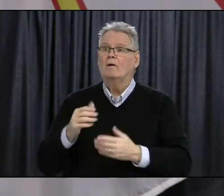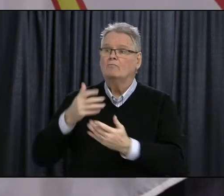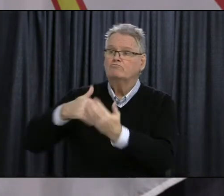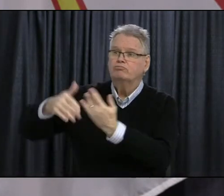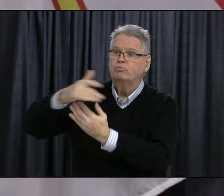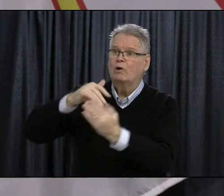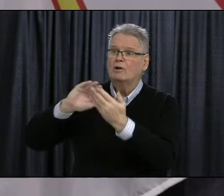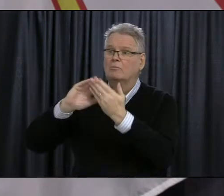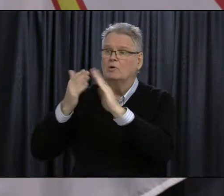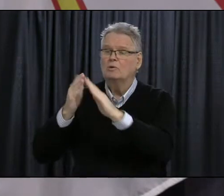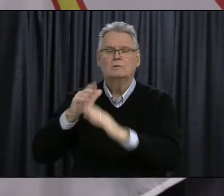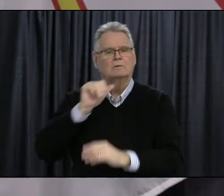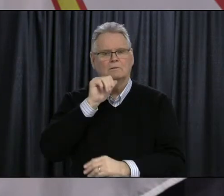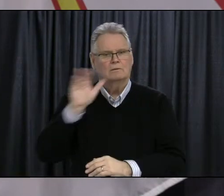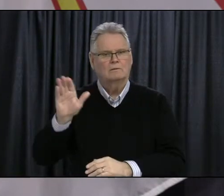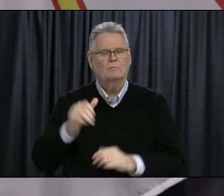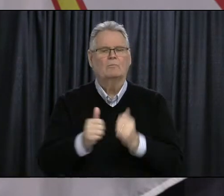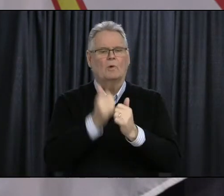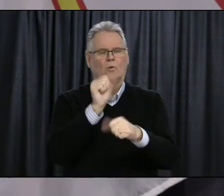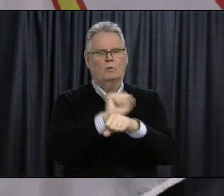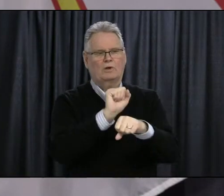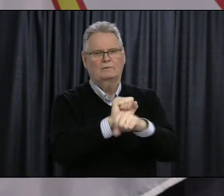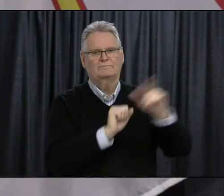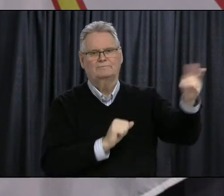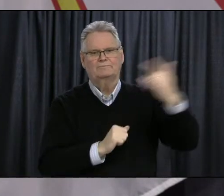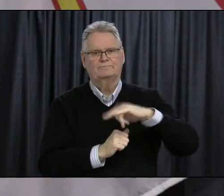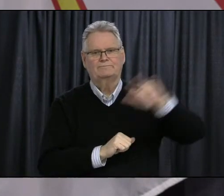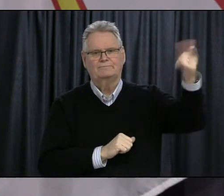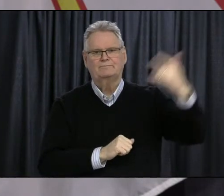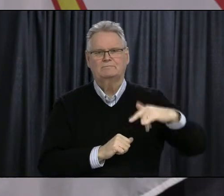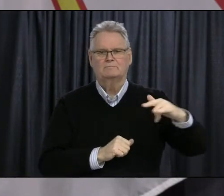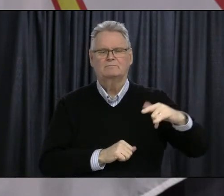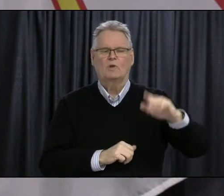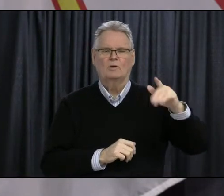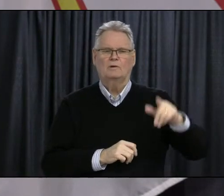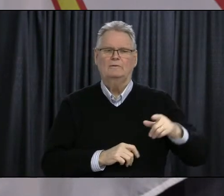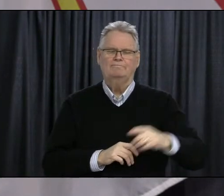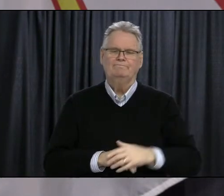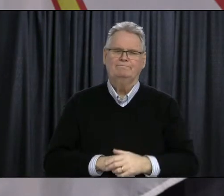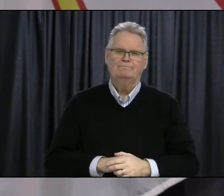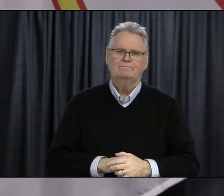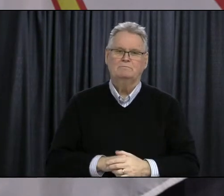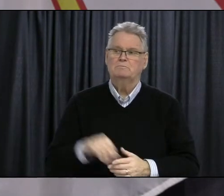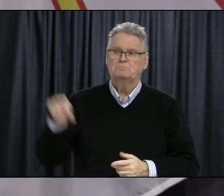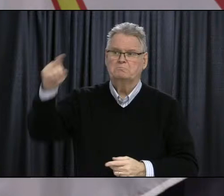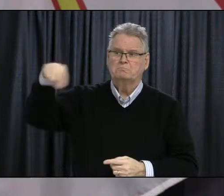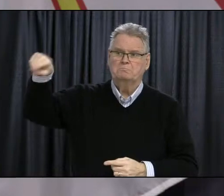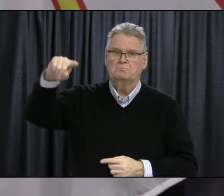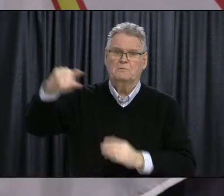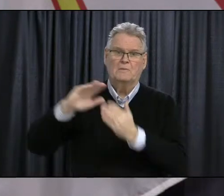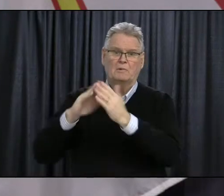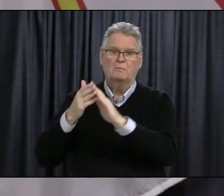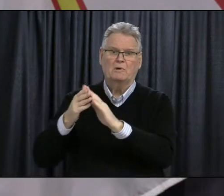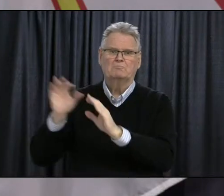to the community in general, and so the risk, with regard to the border is low as well.